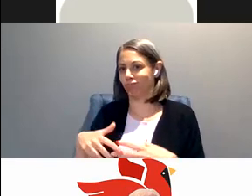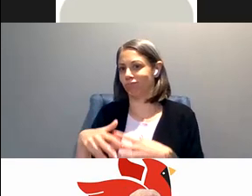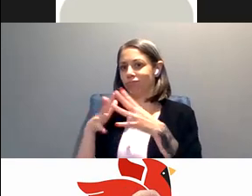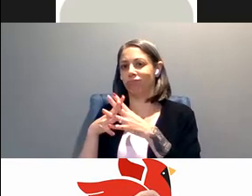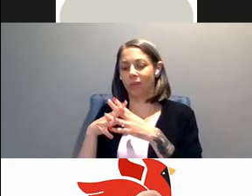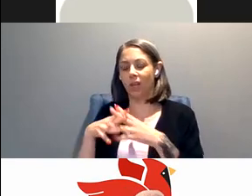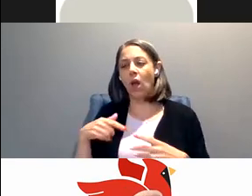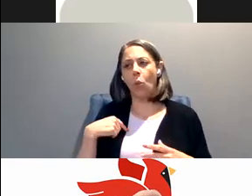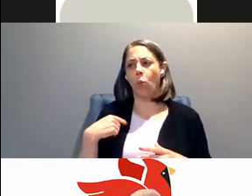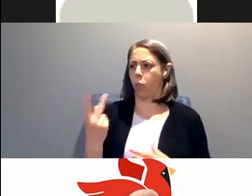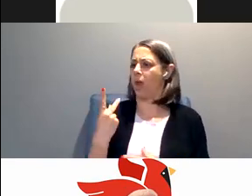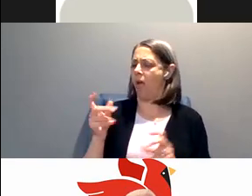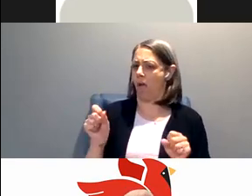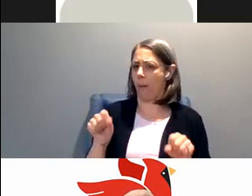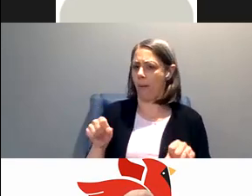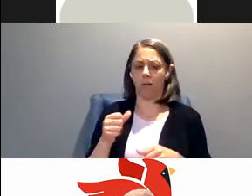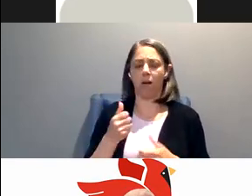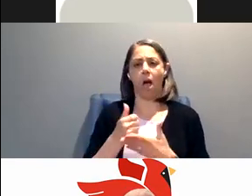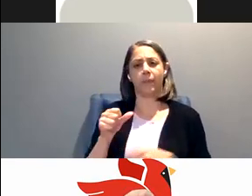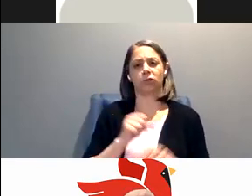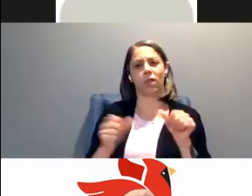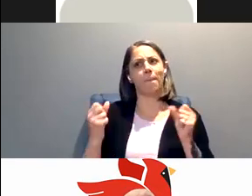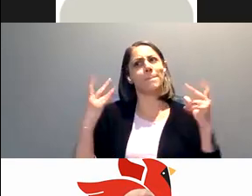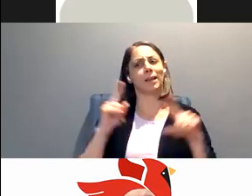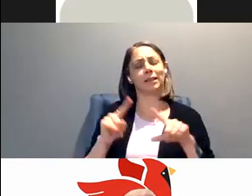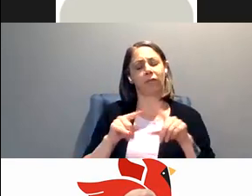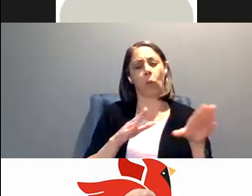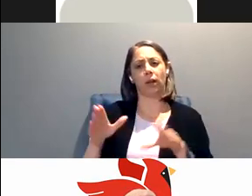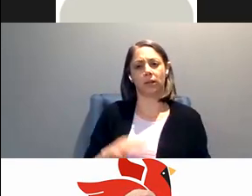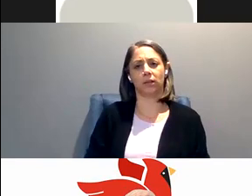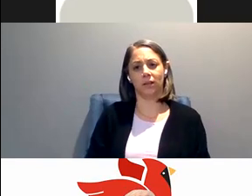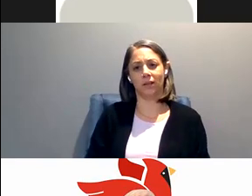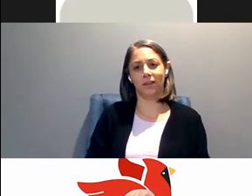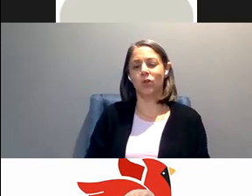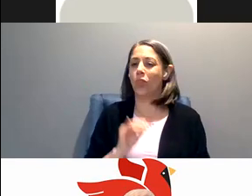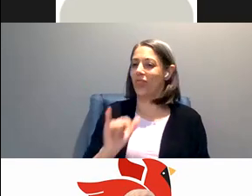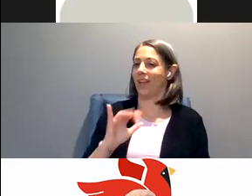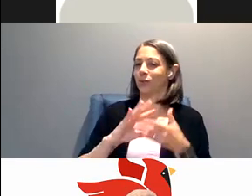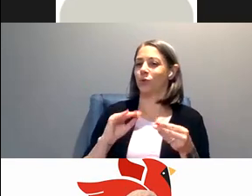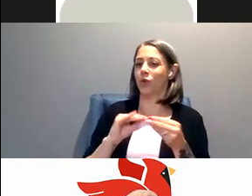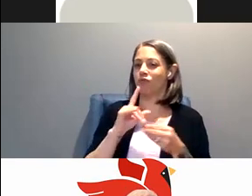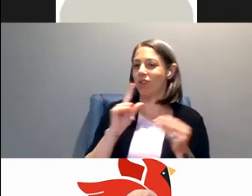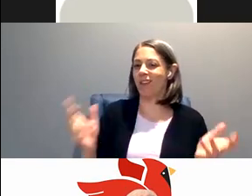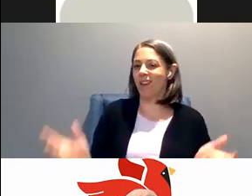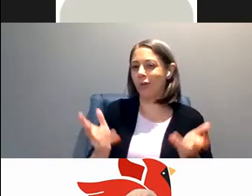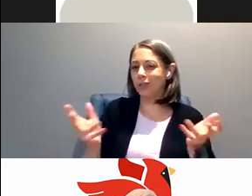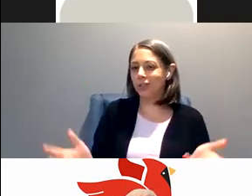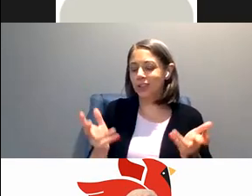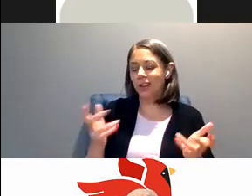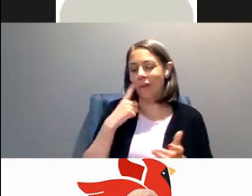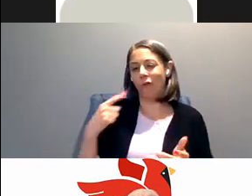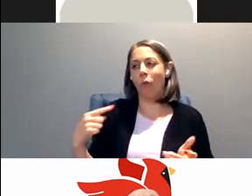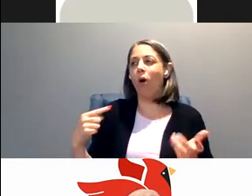to help each other in lots of different ways. So that story, I think, is very encouraging